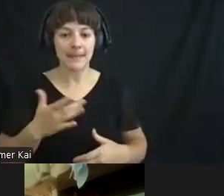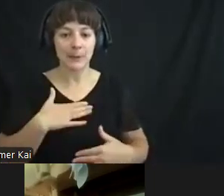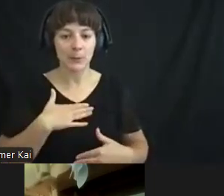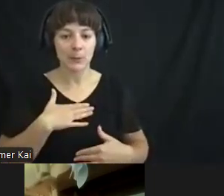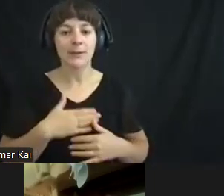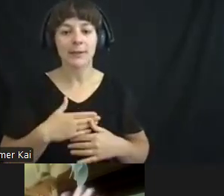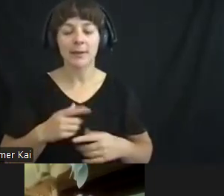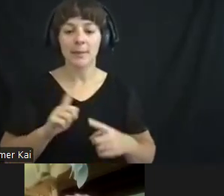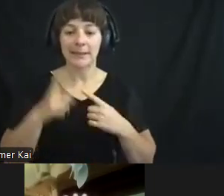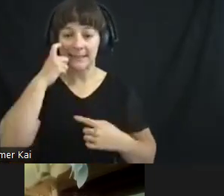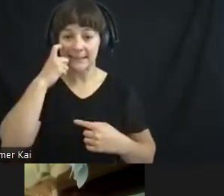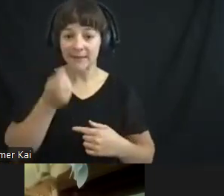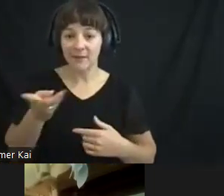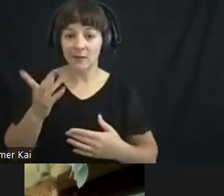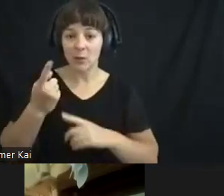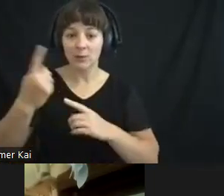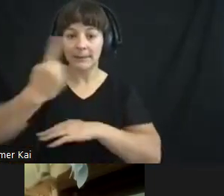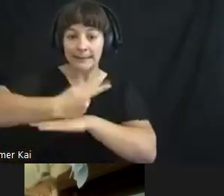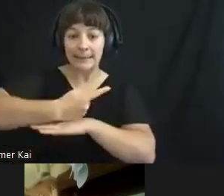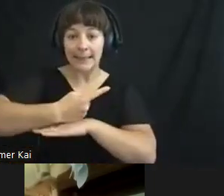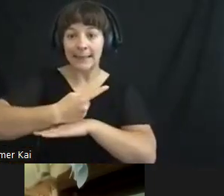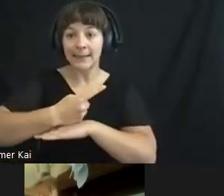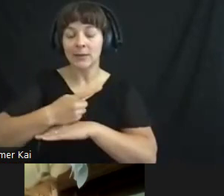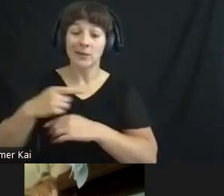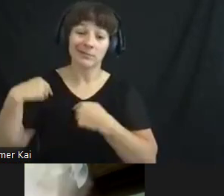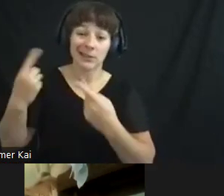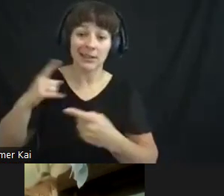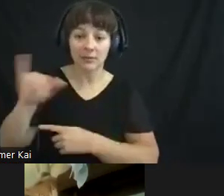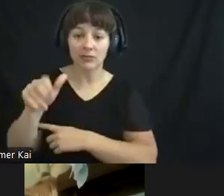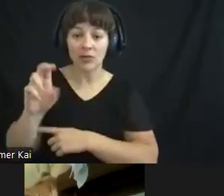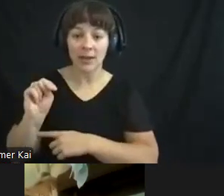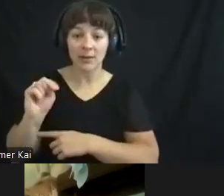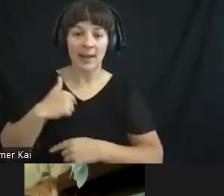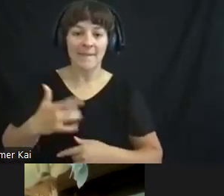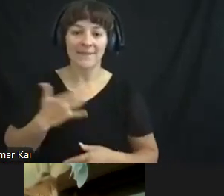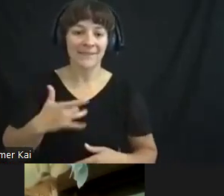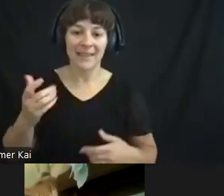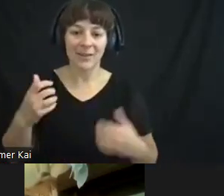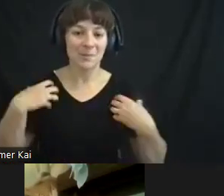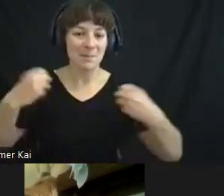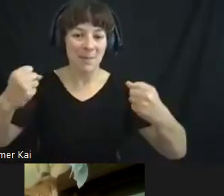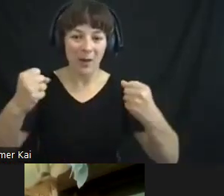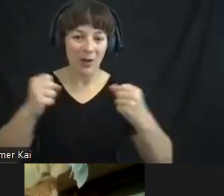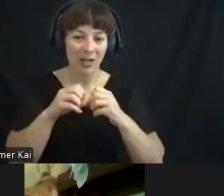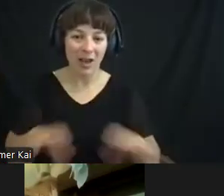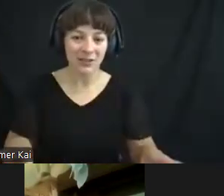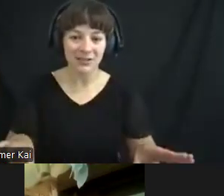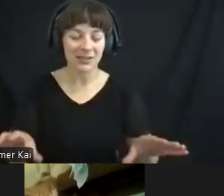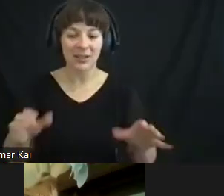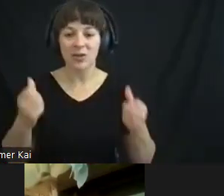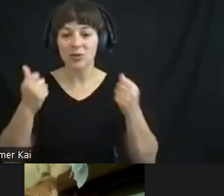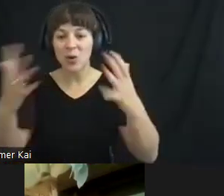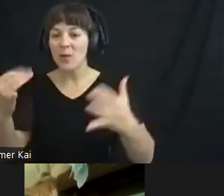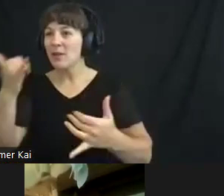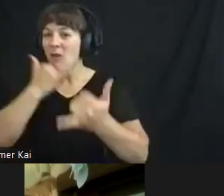for the past few days or since January, I feel powerless. I just feel like there's so many wrongdoings, and